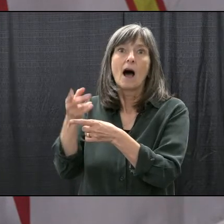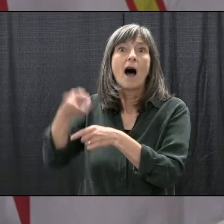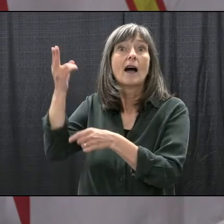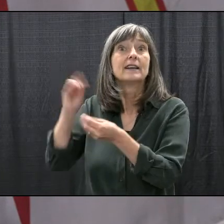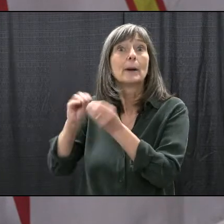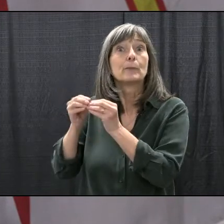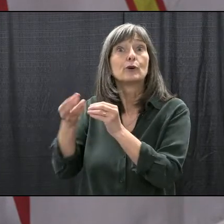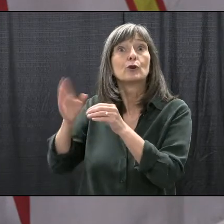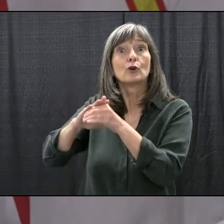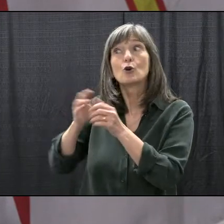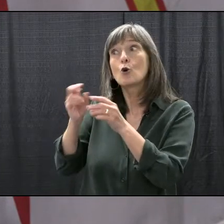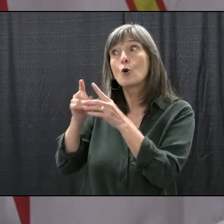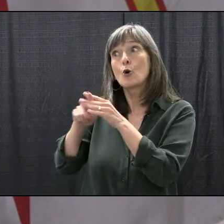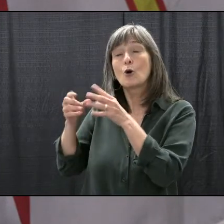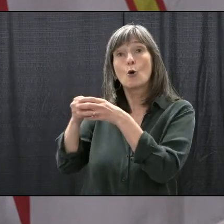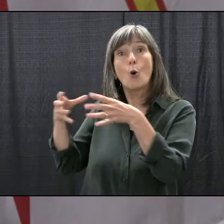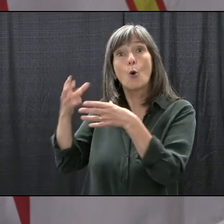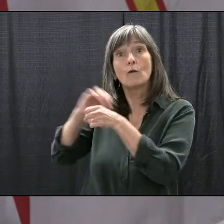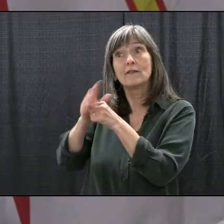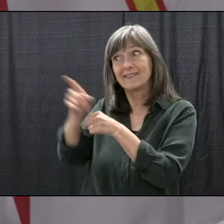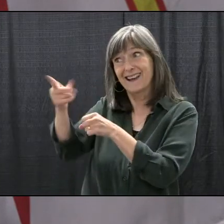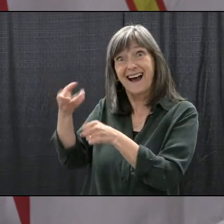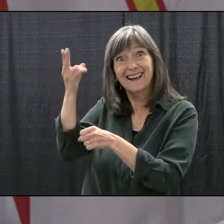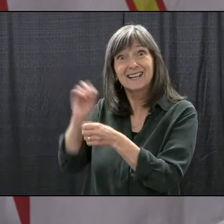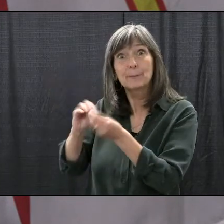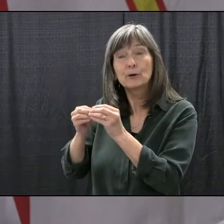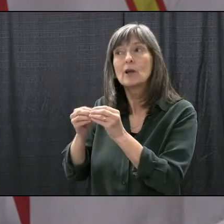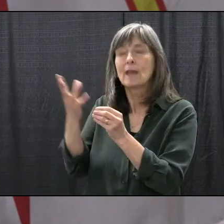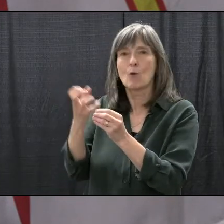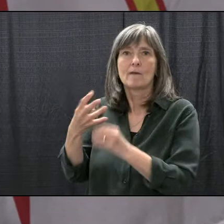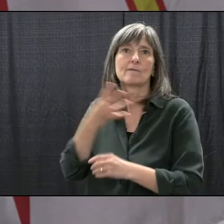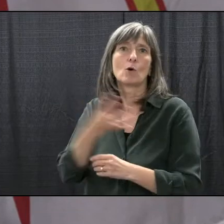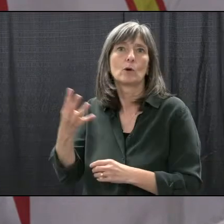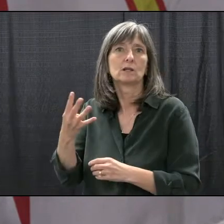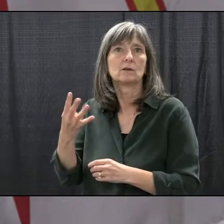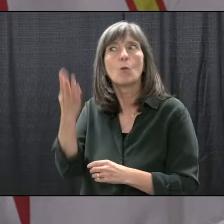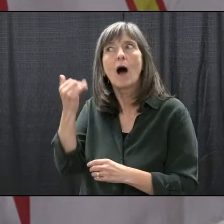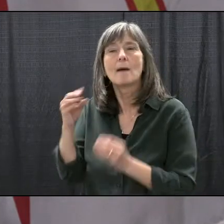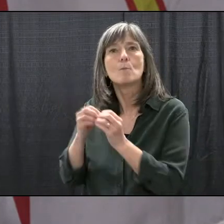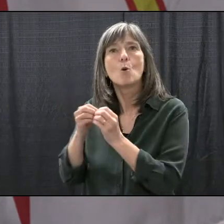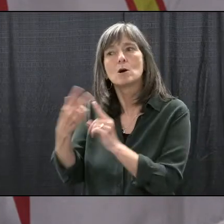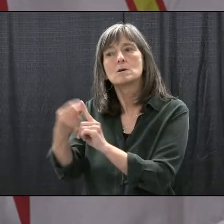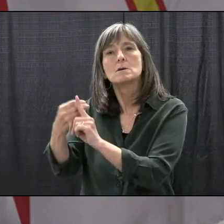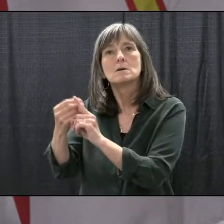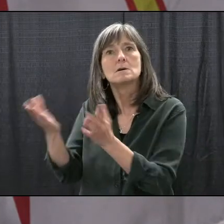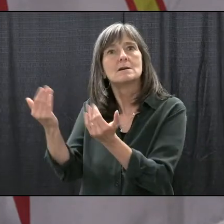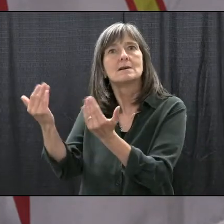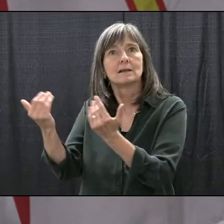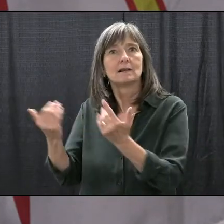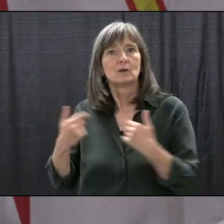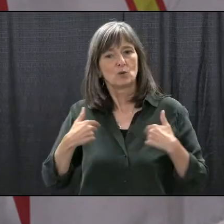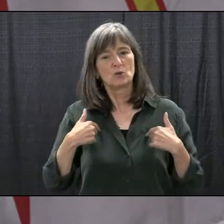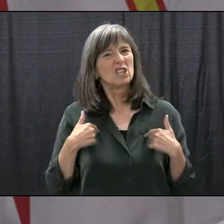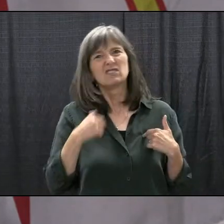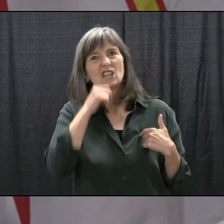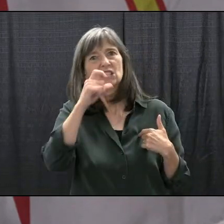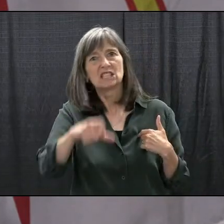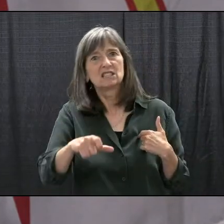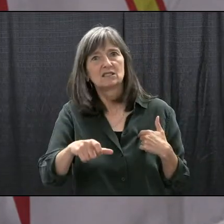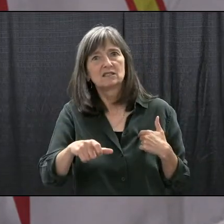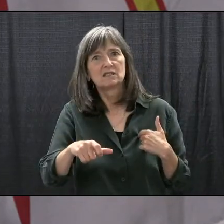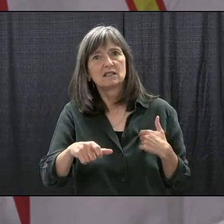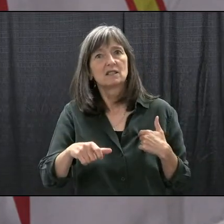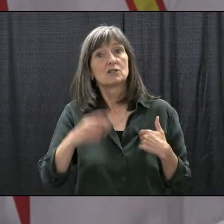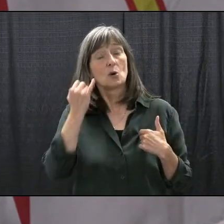vaccinations. But at the moment, we're going to continue on as we are. And, you know, as we've said from the beginning, if